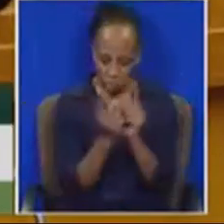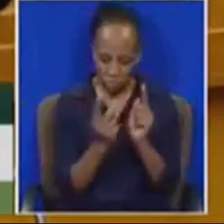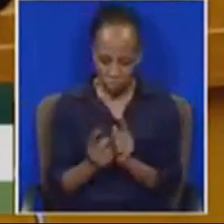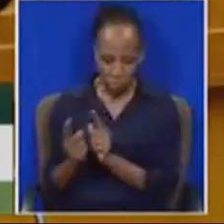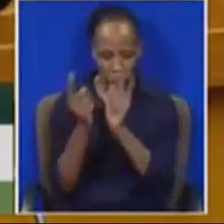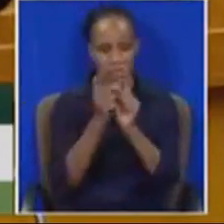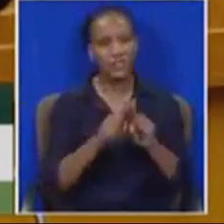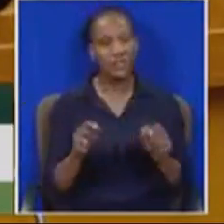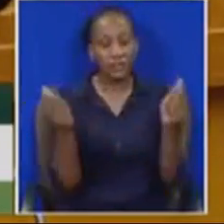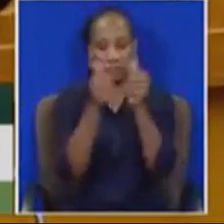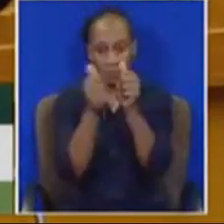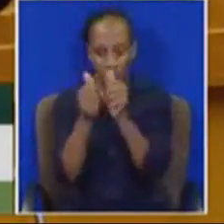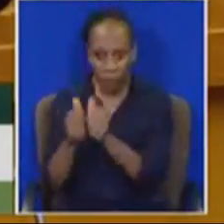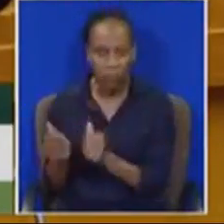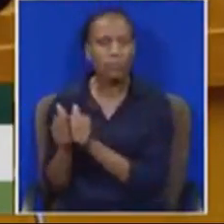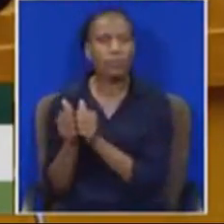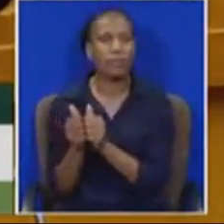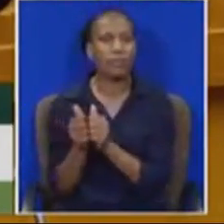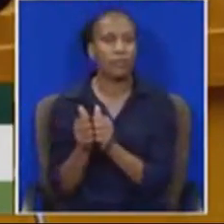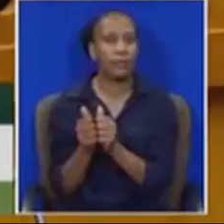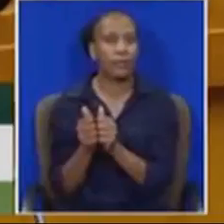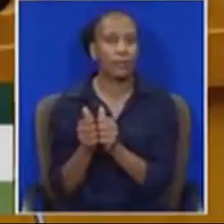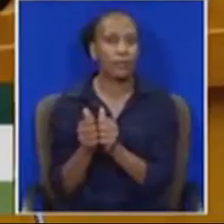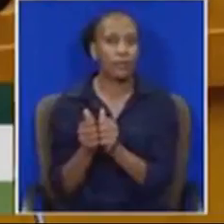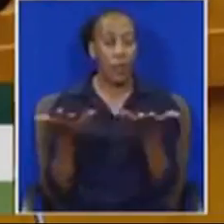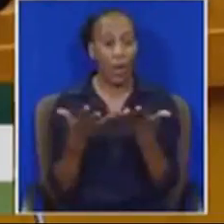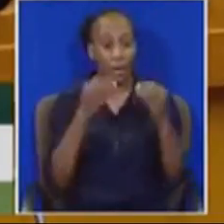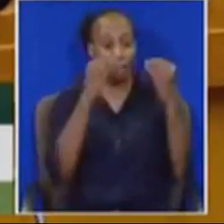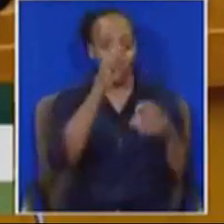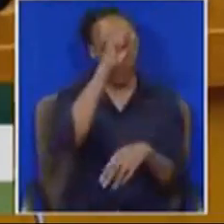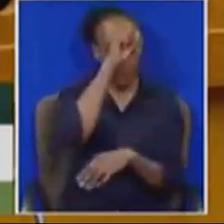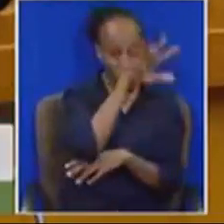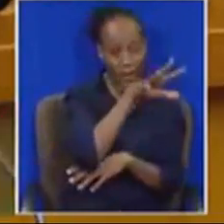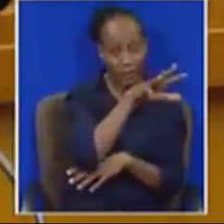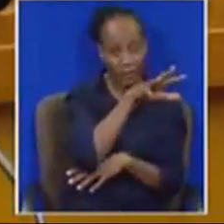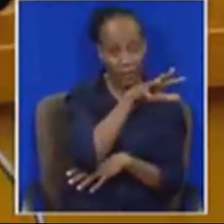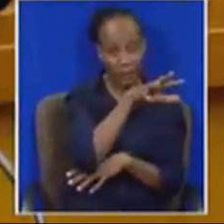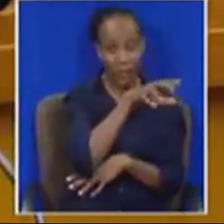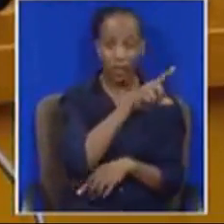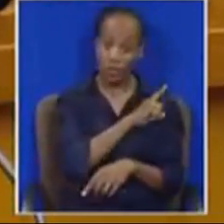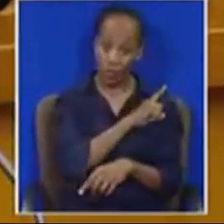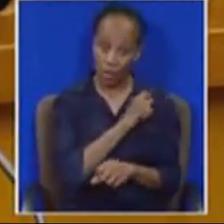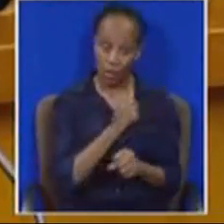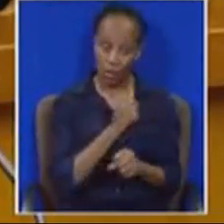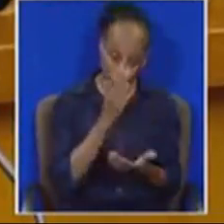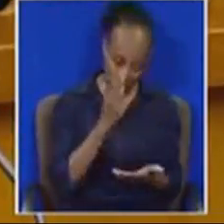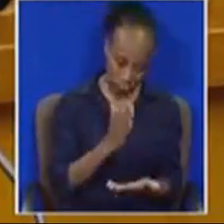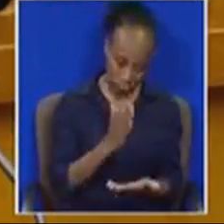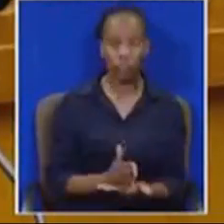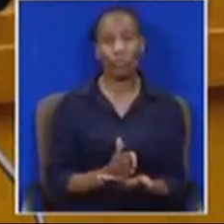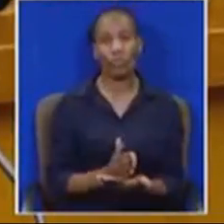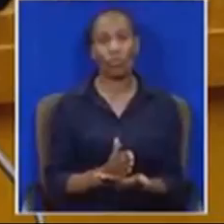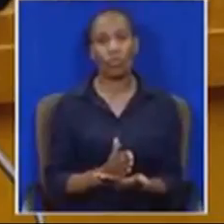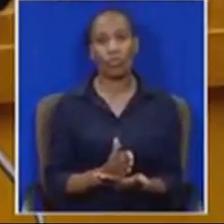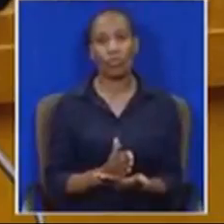with all stakeholders on the mining charter to ensure that it is truly and